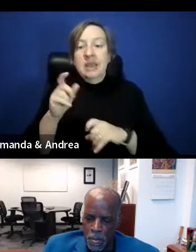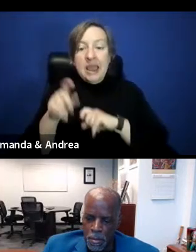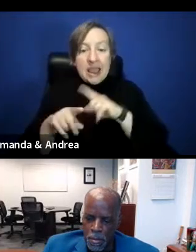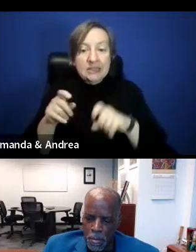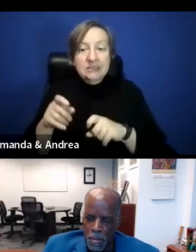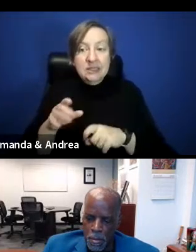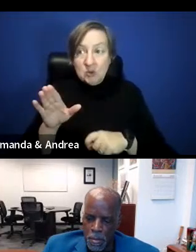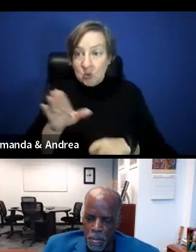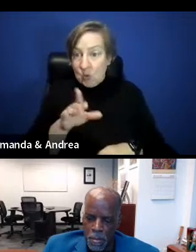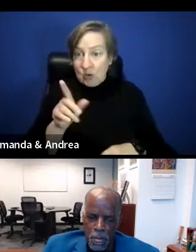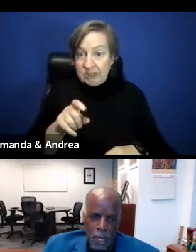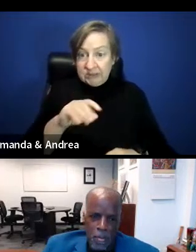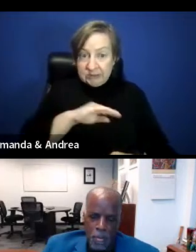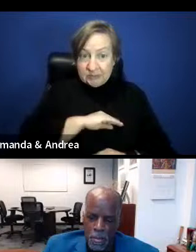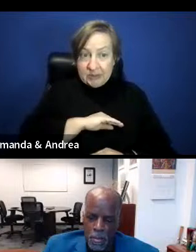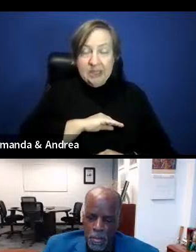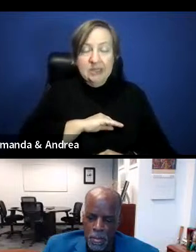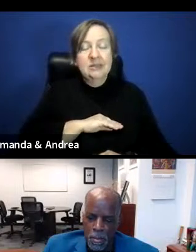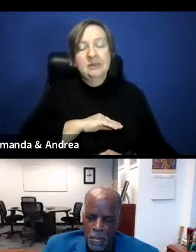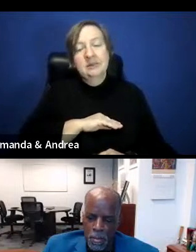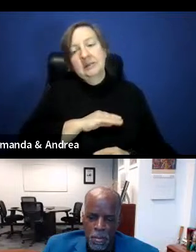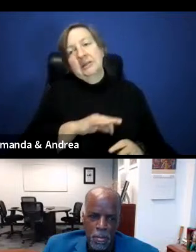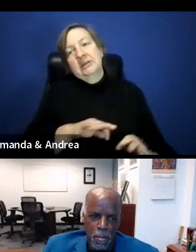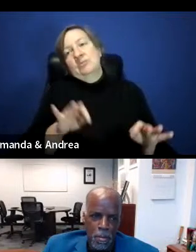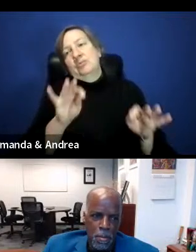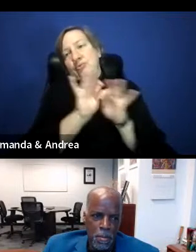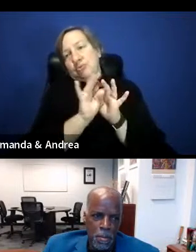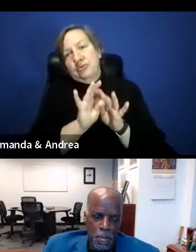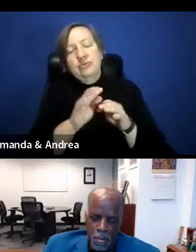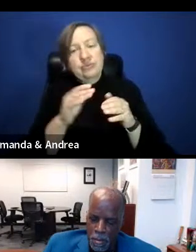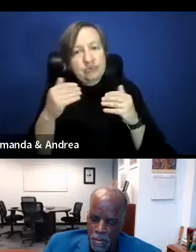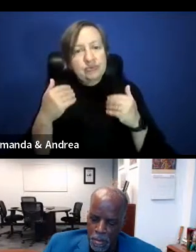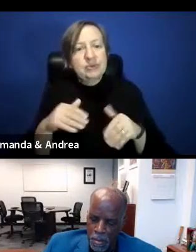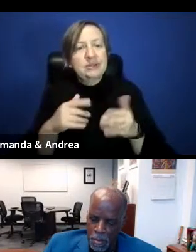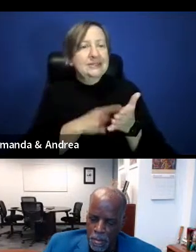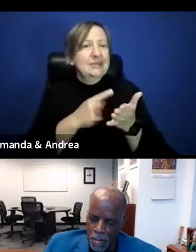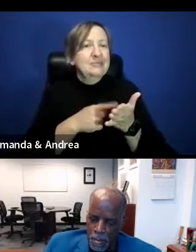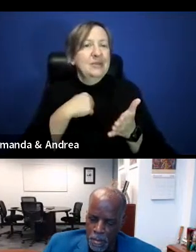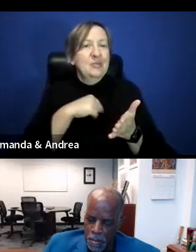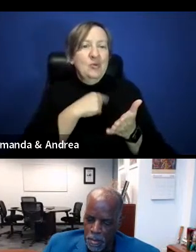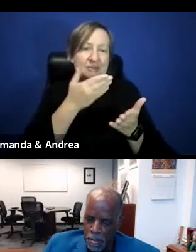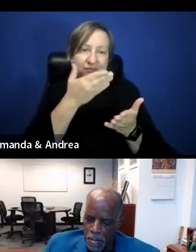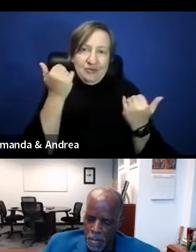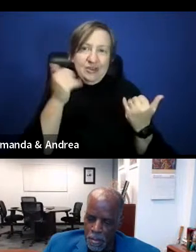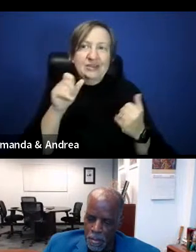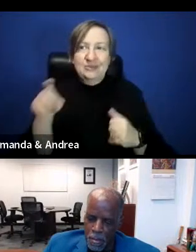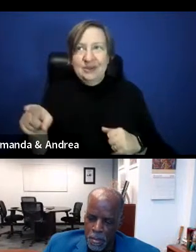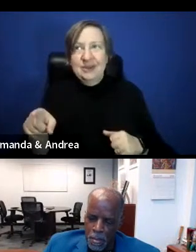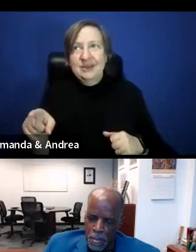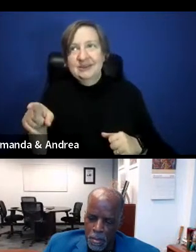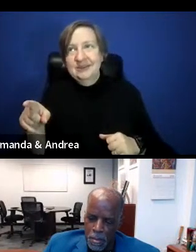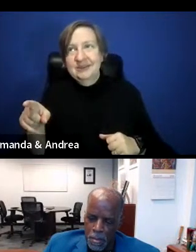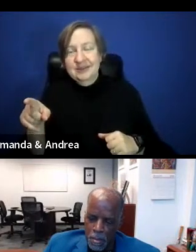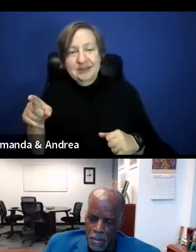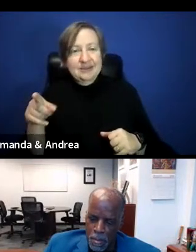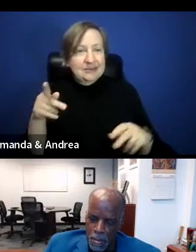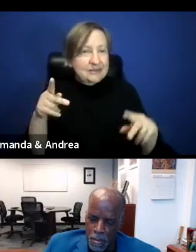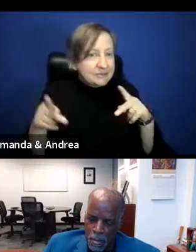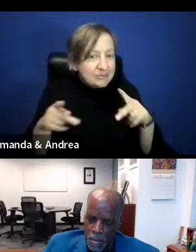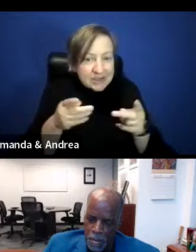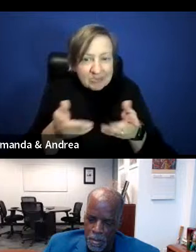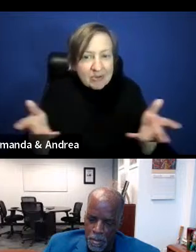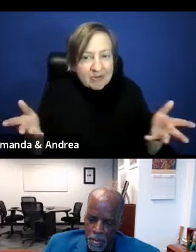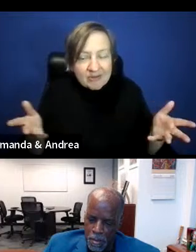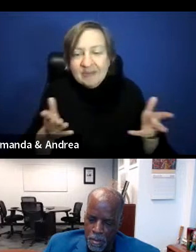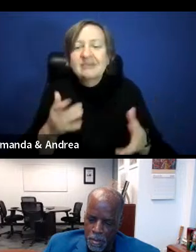your needs being met, is something that's so important that sometimes we forget to do, just as people. So